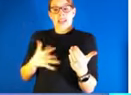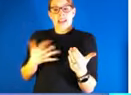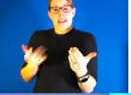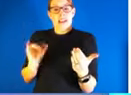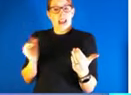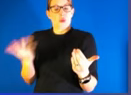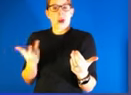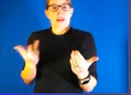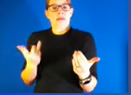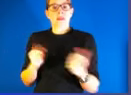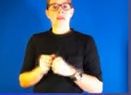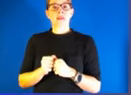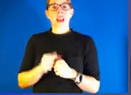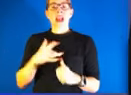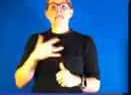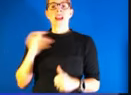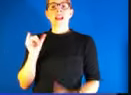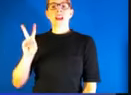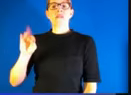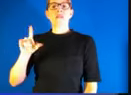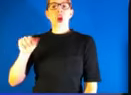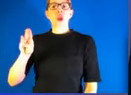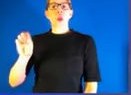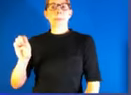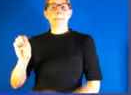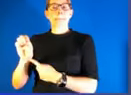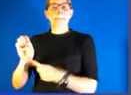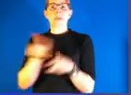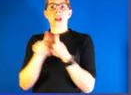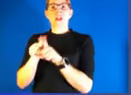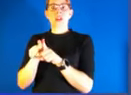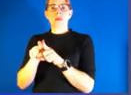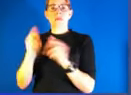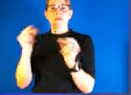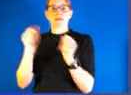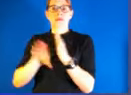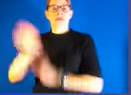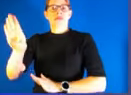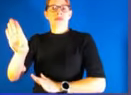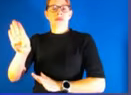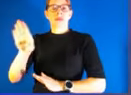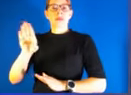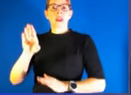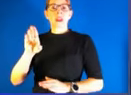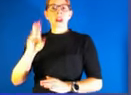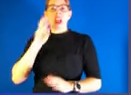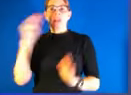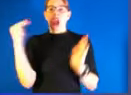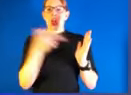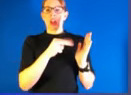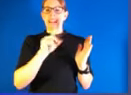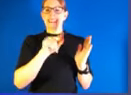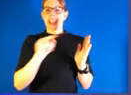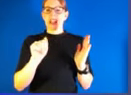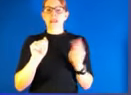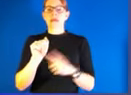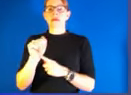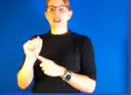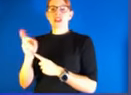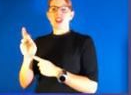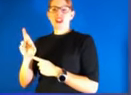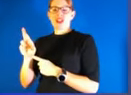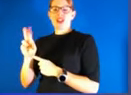the volume is the difference, and also the sudden rise. If you really look back at the data, and Dr. Hawkinson can chime in